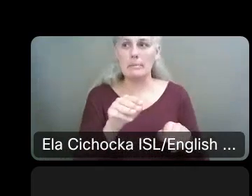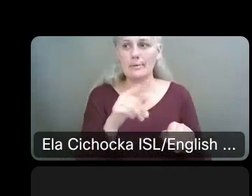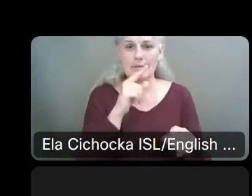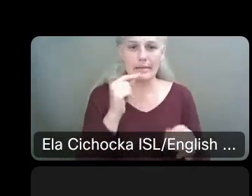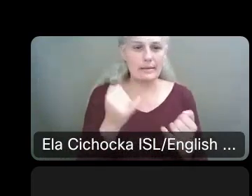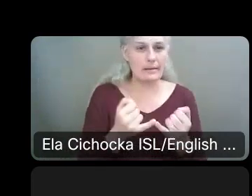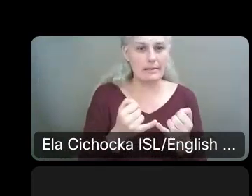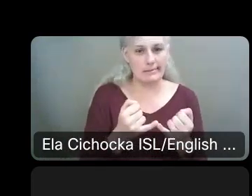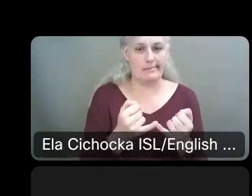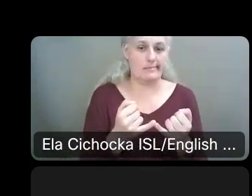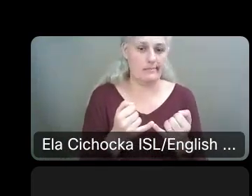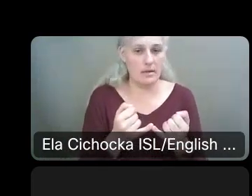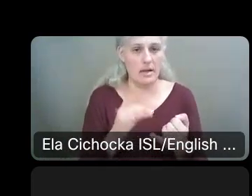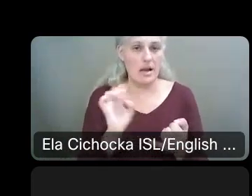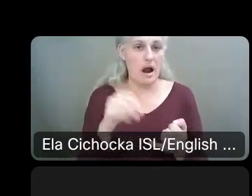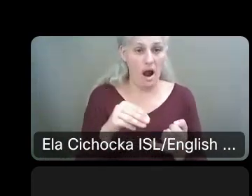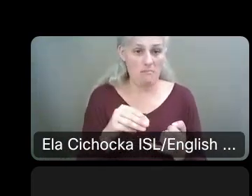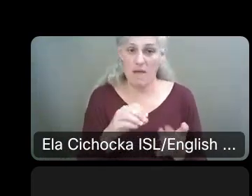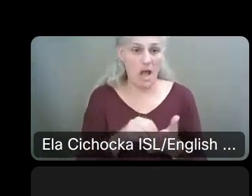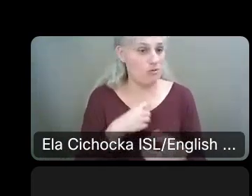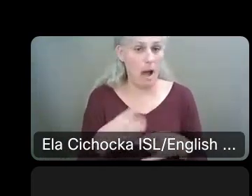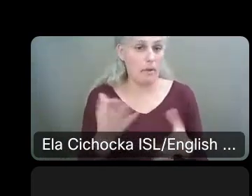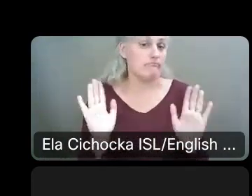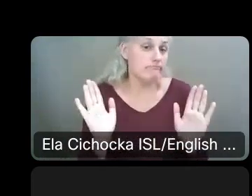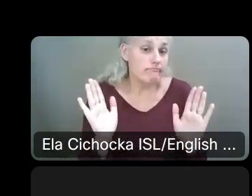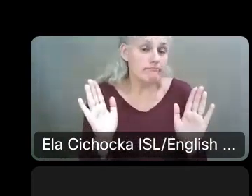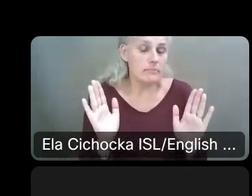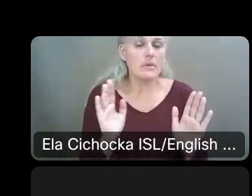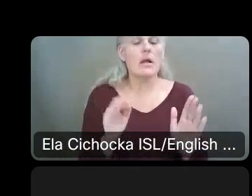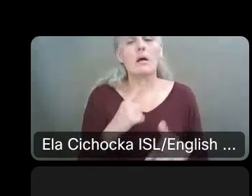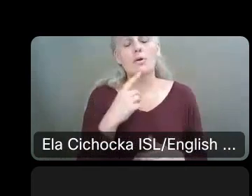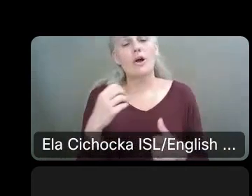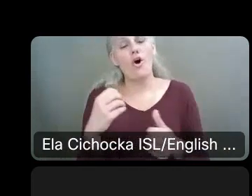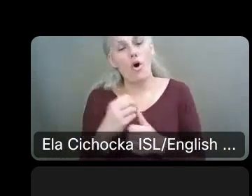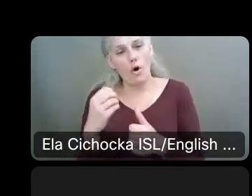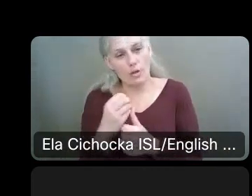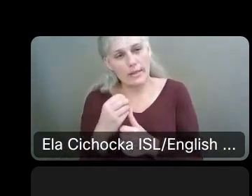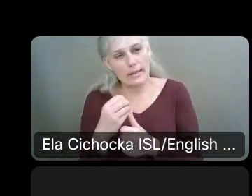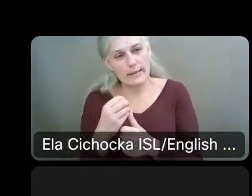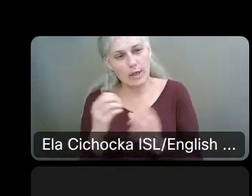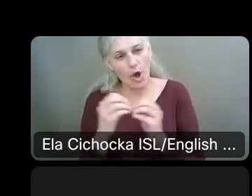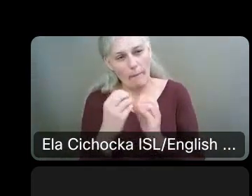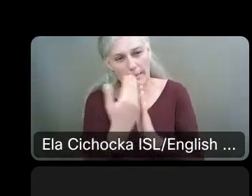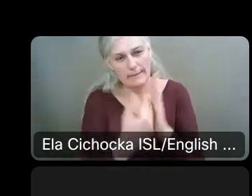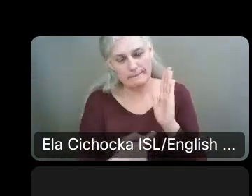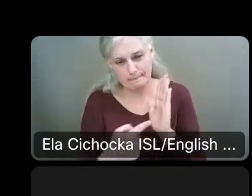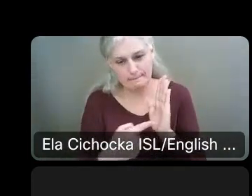that it's kind of like saying, well, that harm was unavoidable. The other point that the literature is making is that